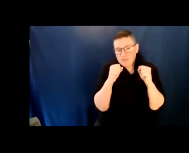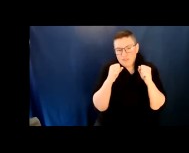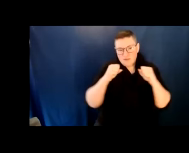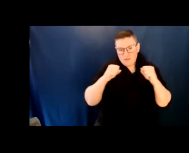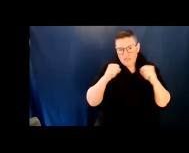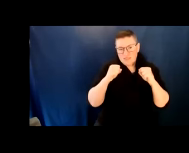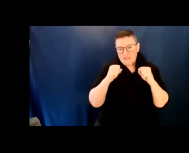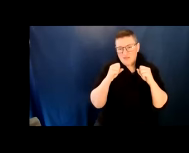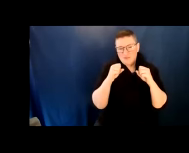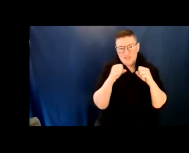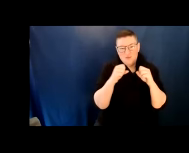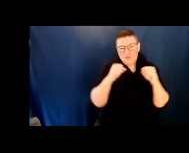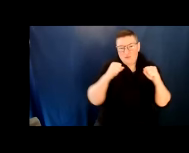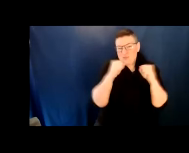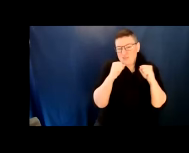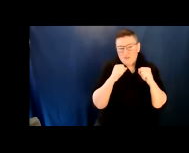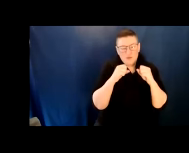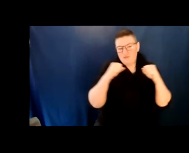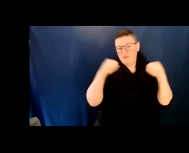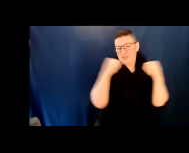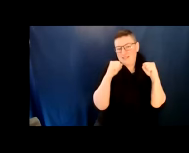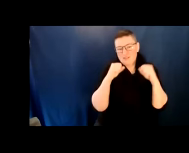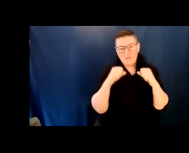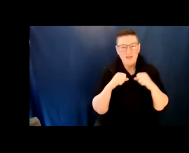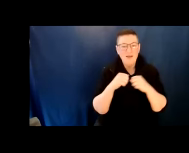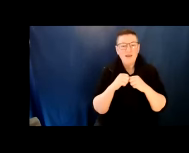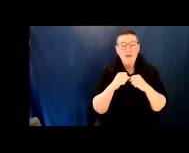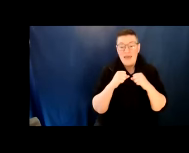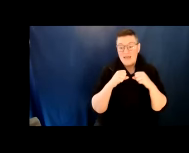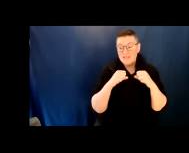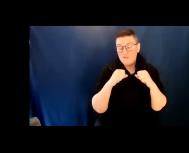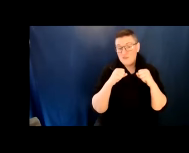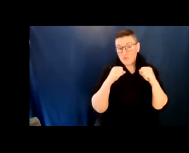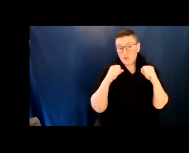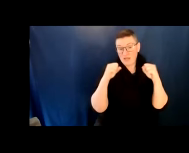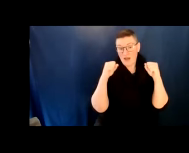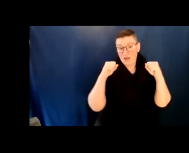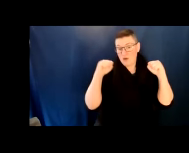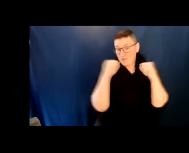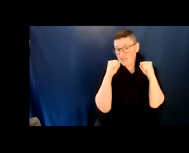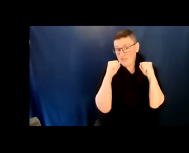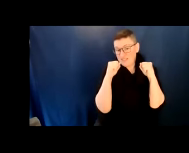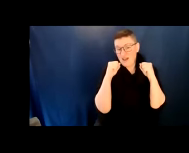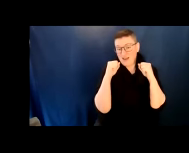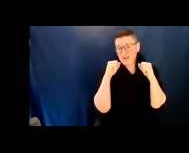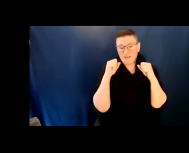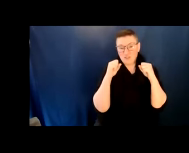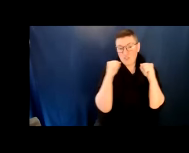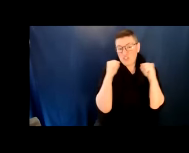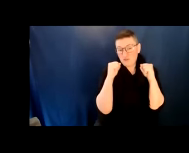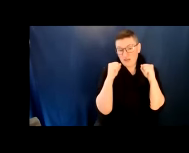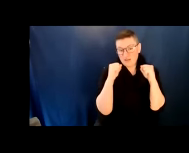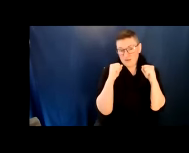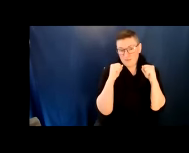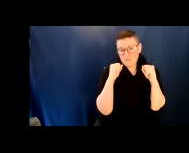use is like if you say you're frozen or it's freezing or something. And the visual iconic properties of this sign have to do